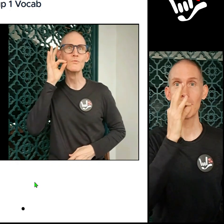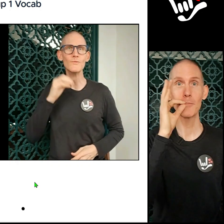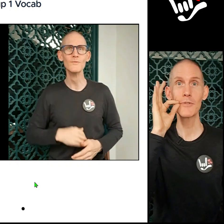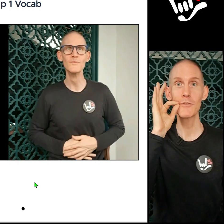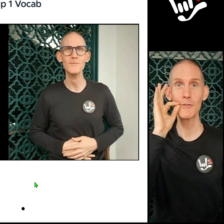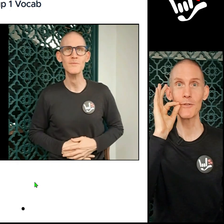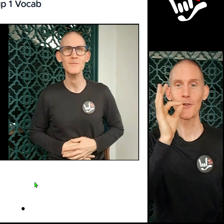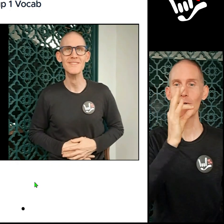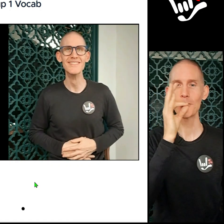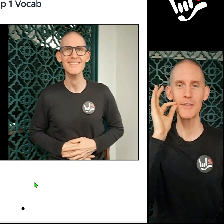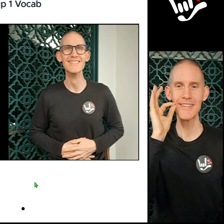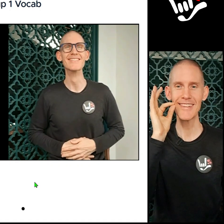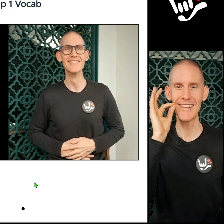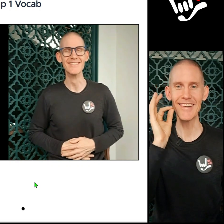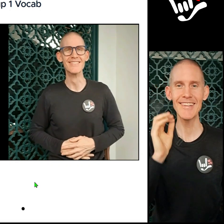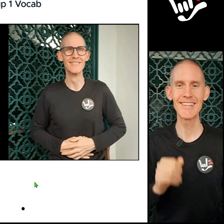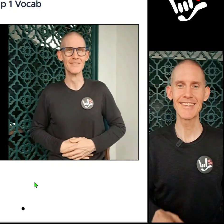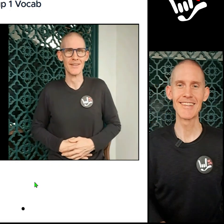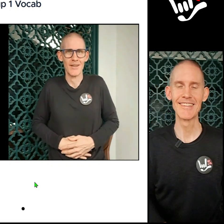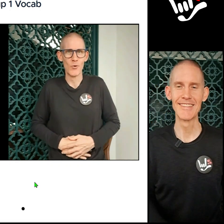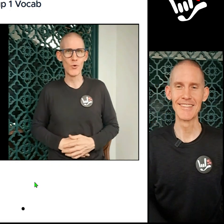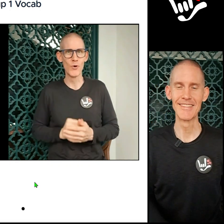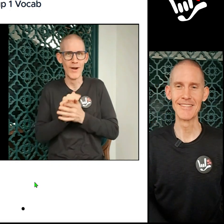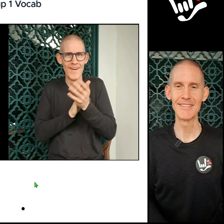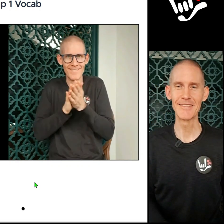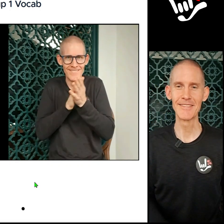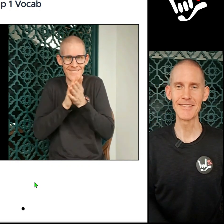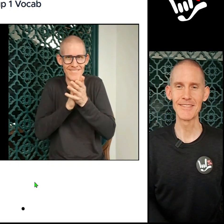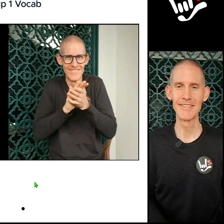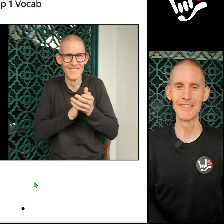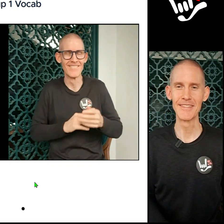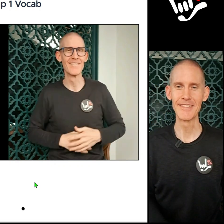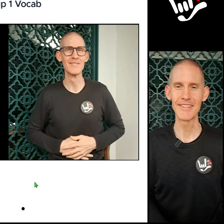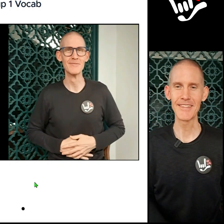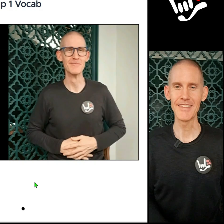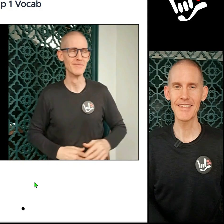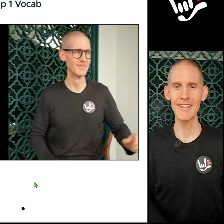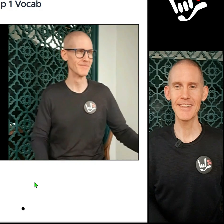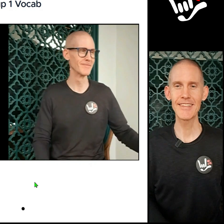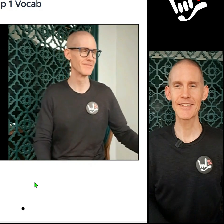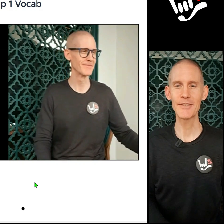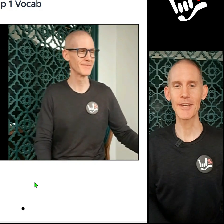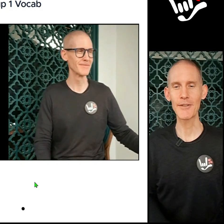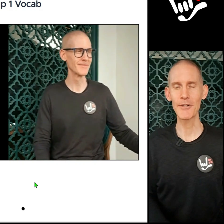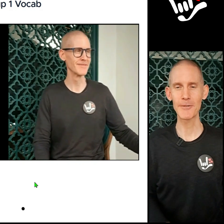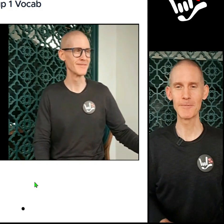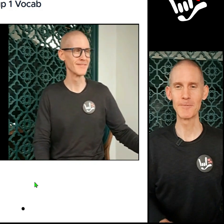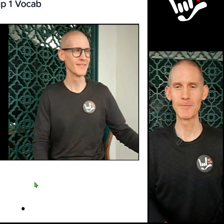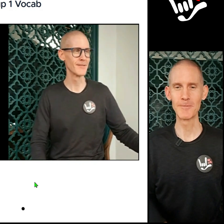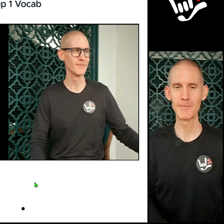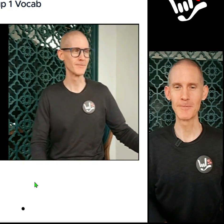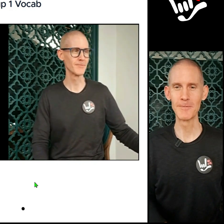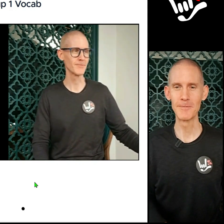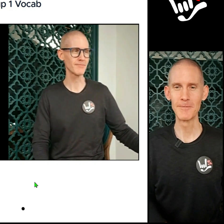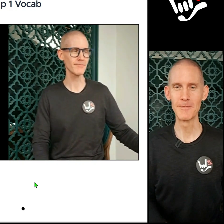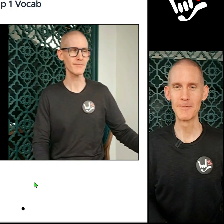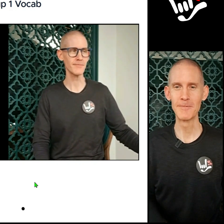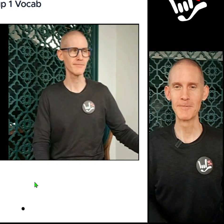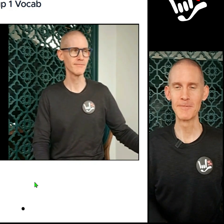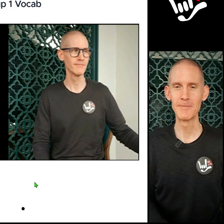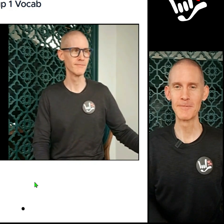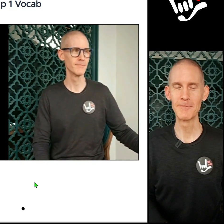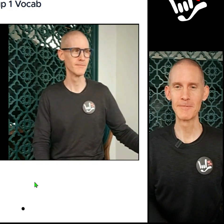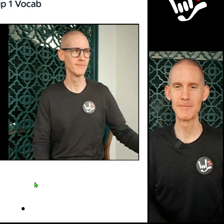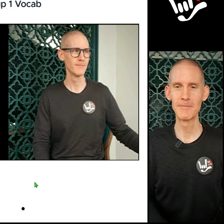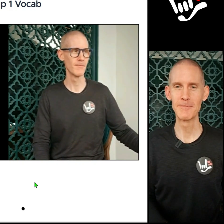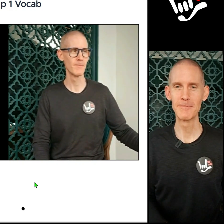going to be with my lips closed. All right, so let's take a look.